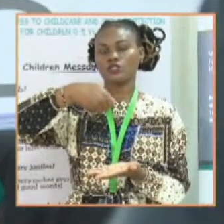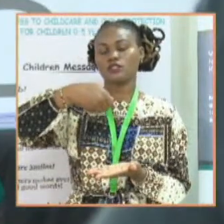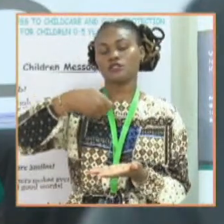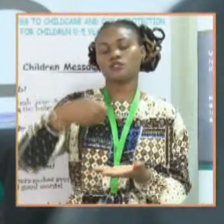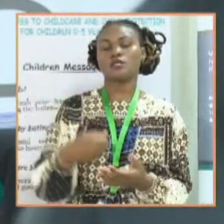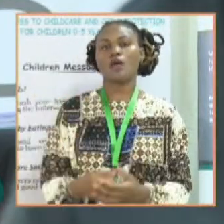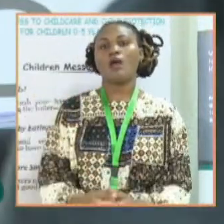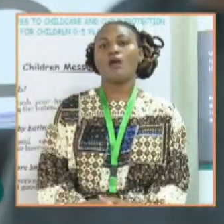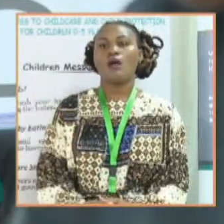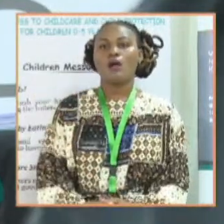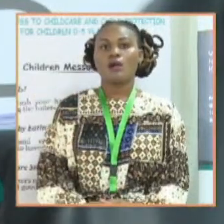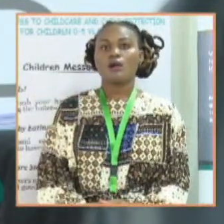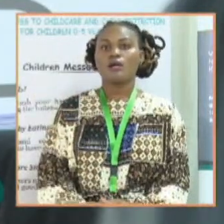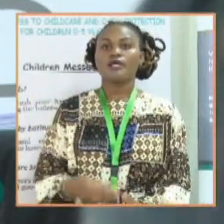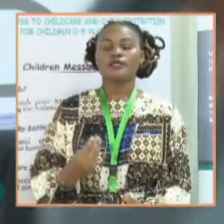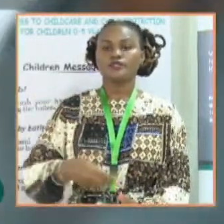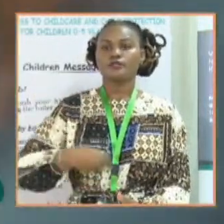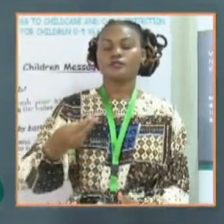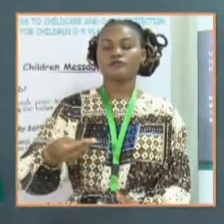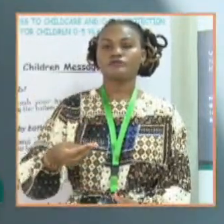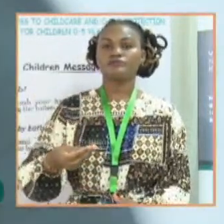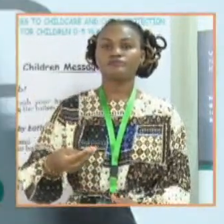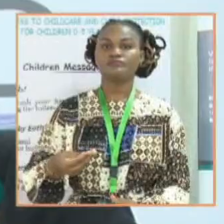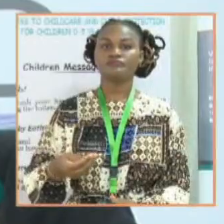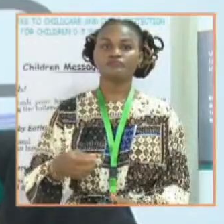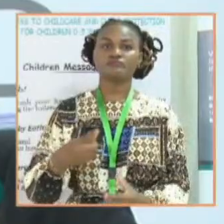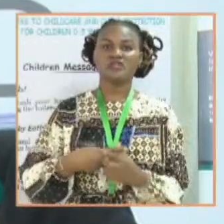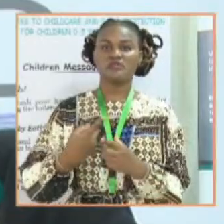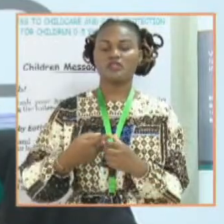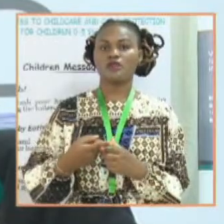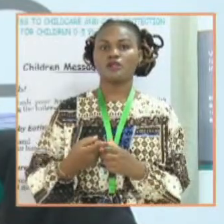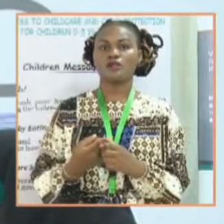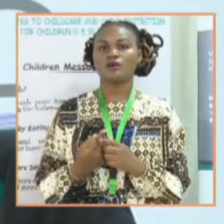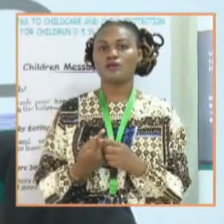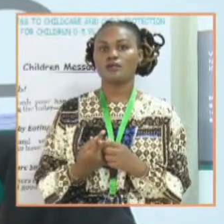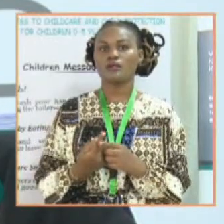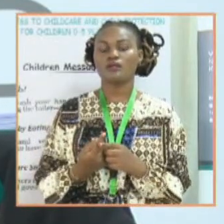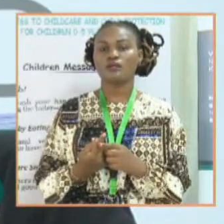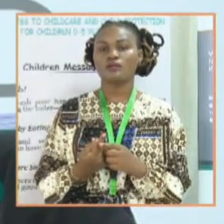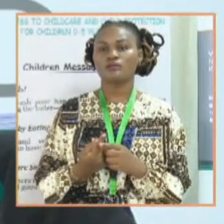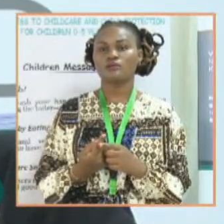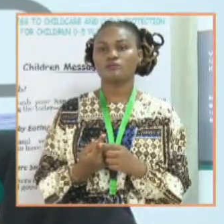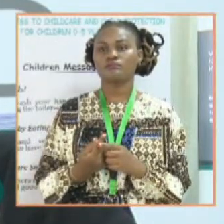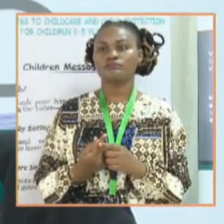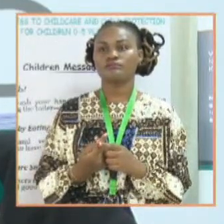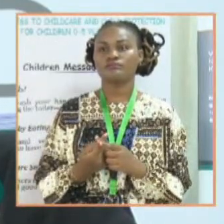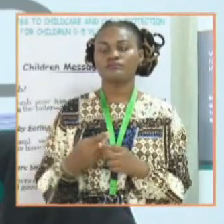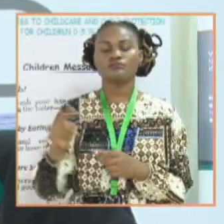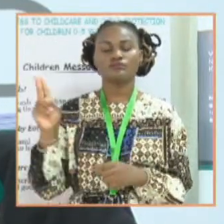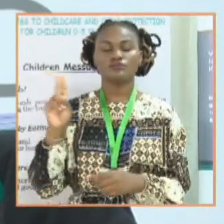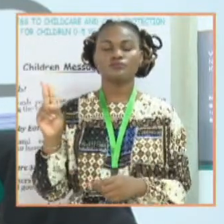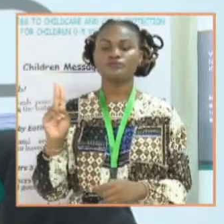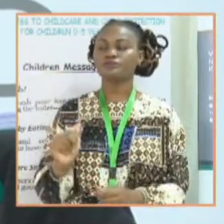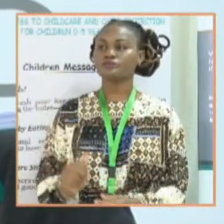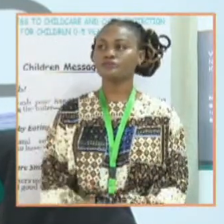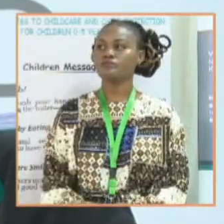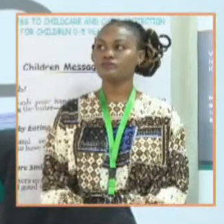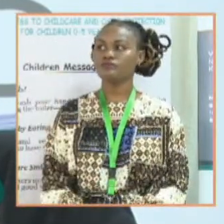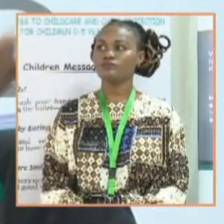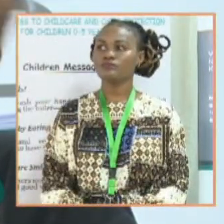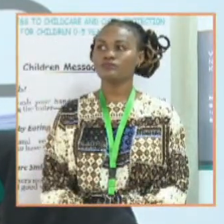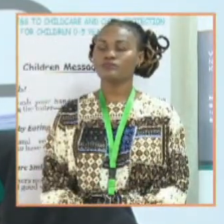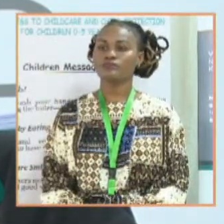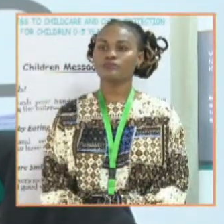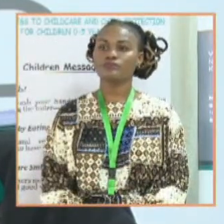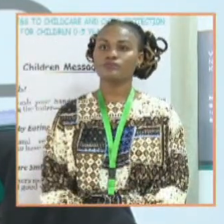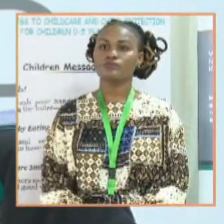causing this expenditure to be low. Yeah, so those were two key reasons. Of